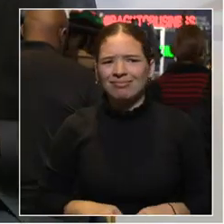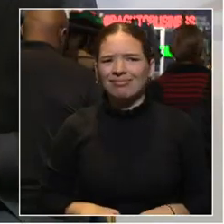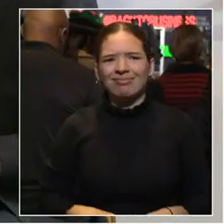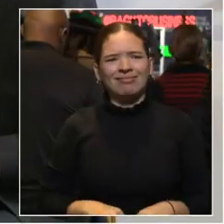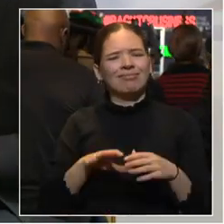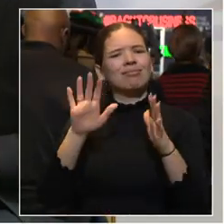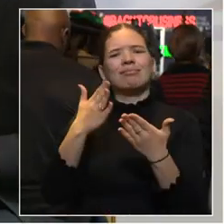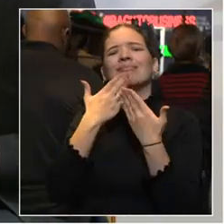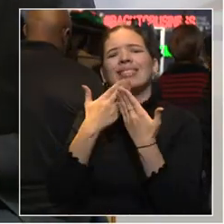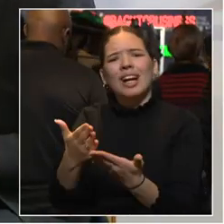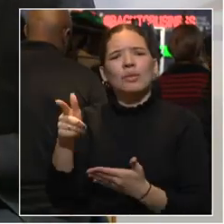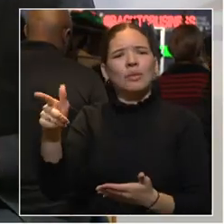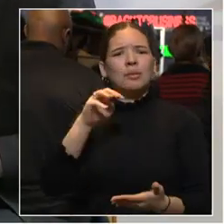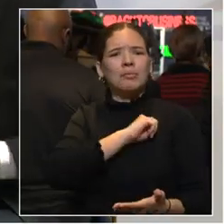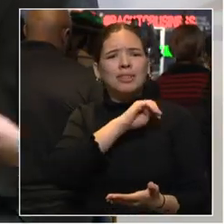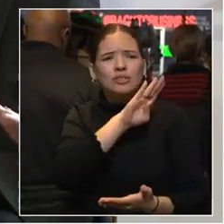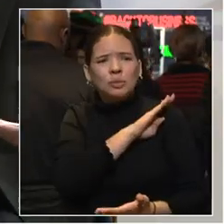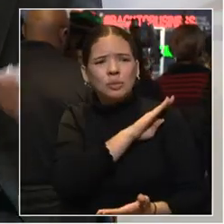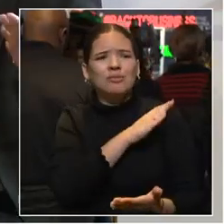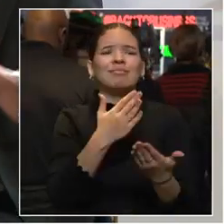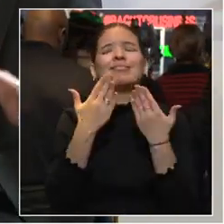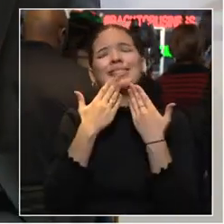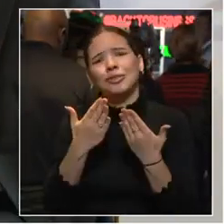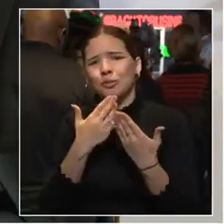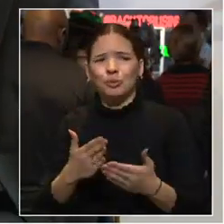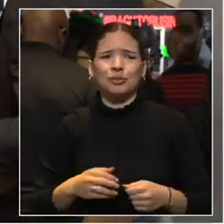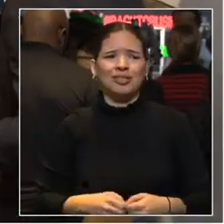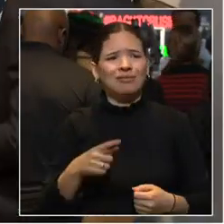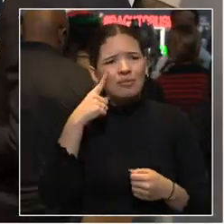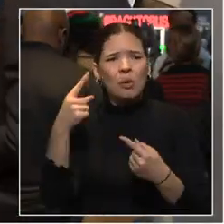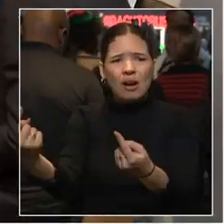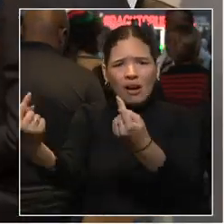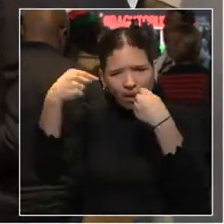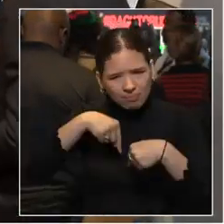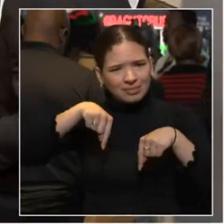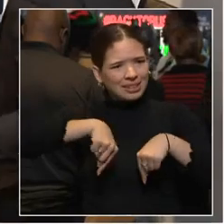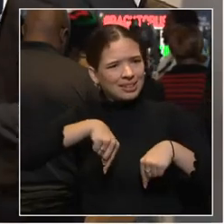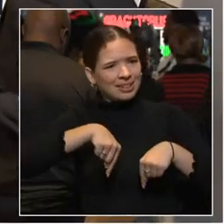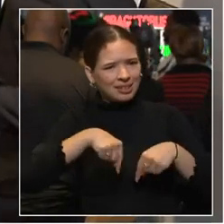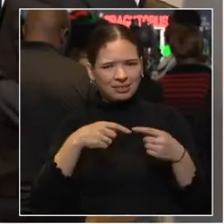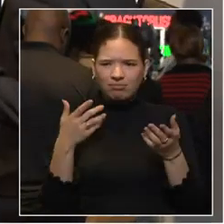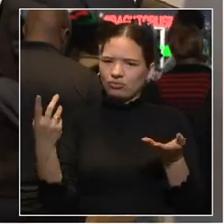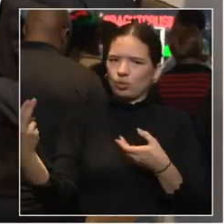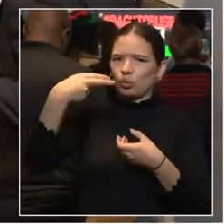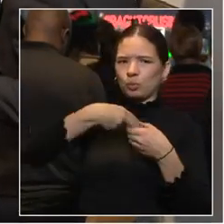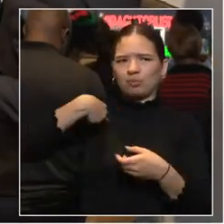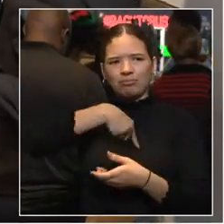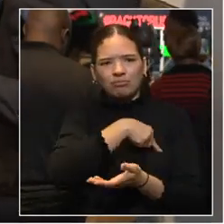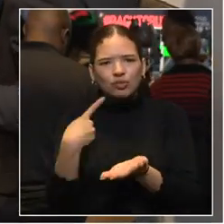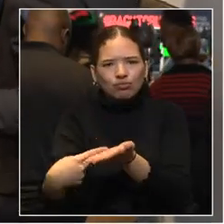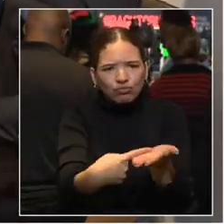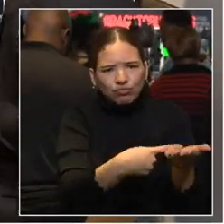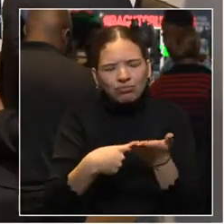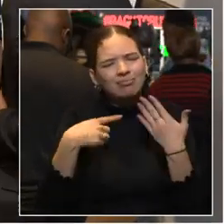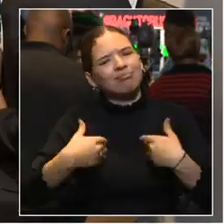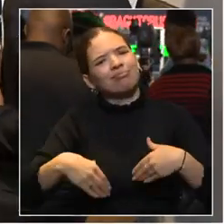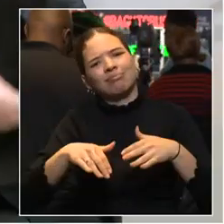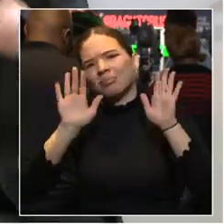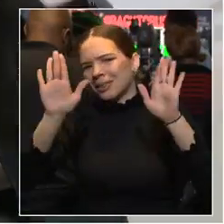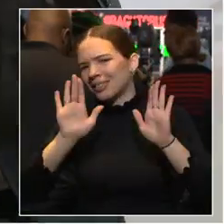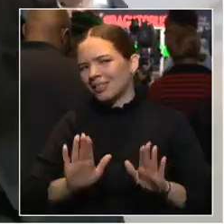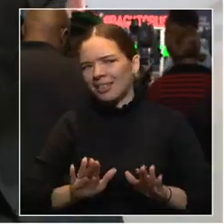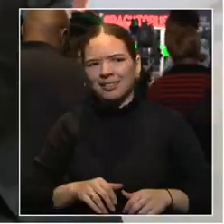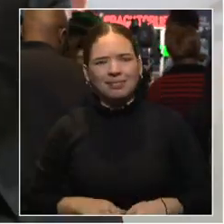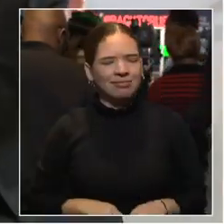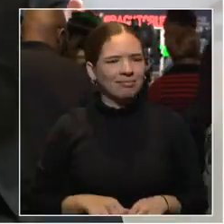Ms. Muriel Bowser, for coming and just having this conversation with us. I have also got some shout outs.